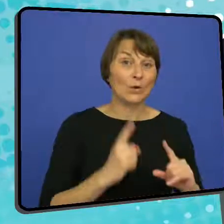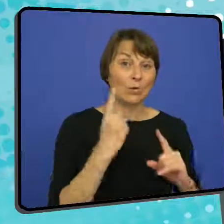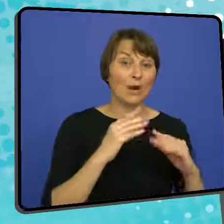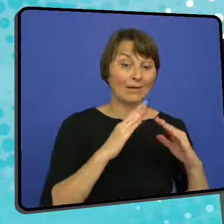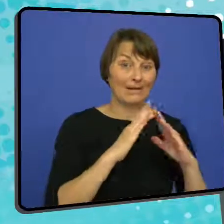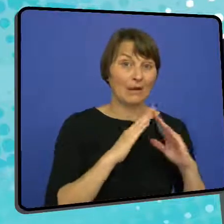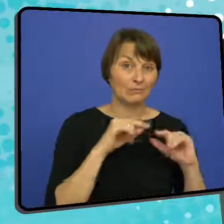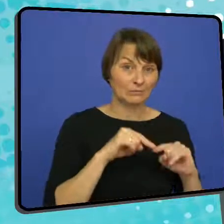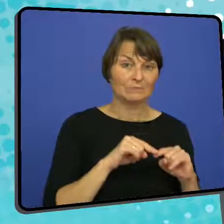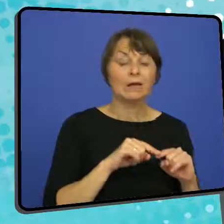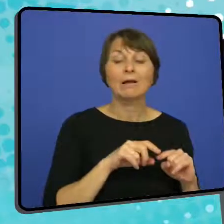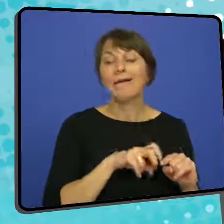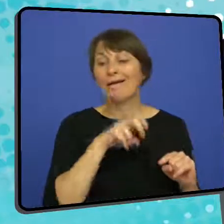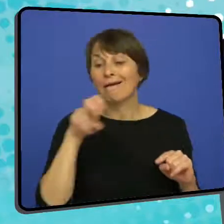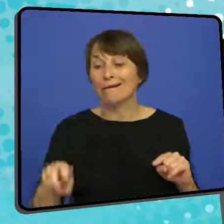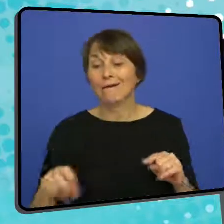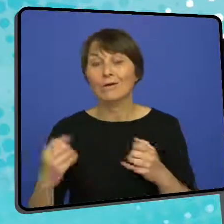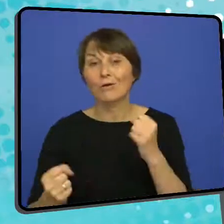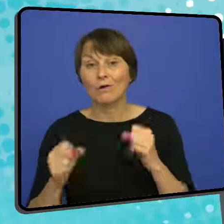of the car, and